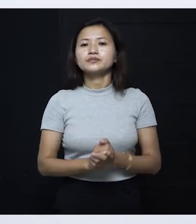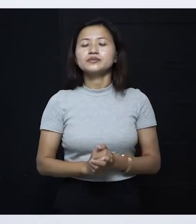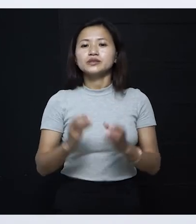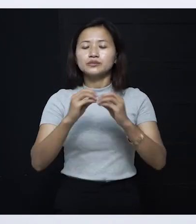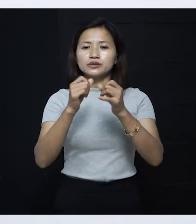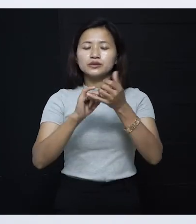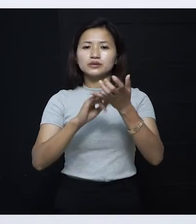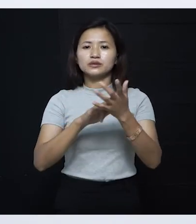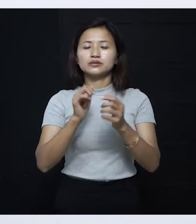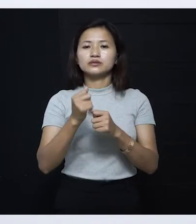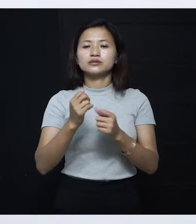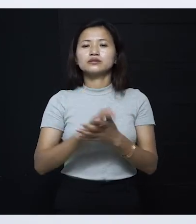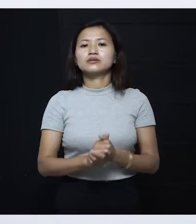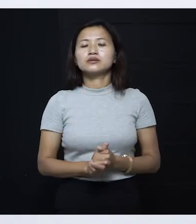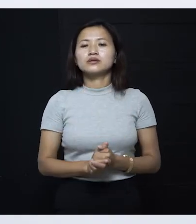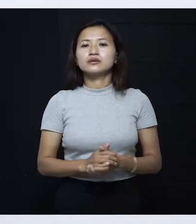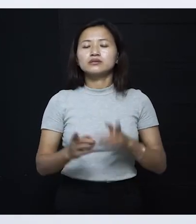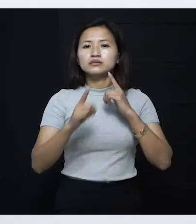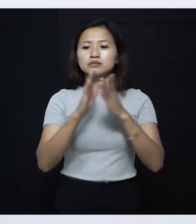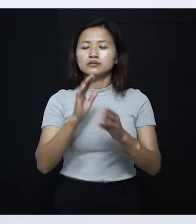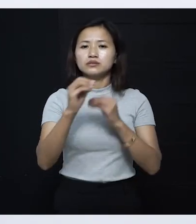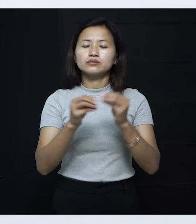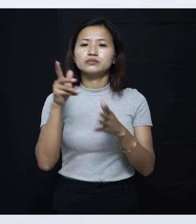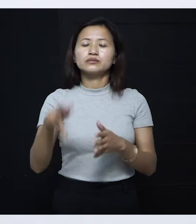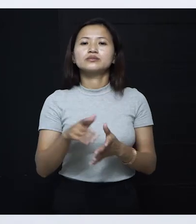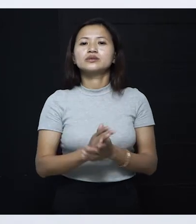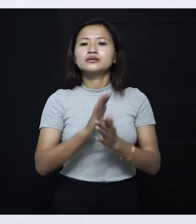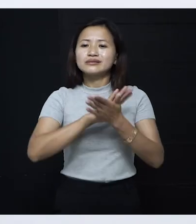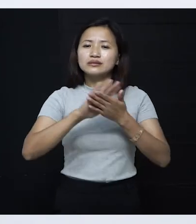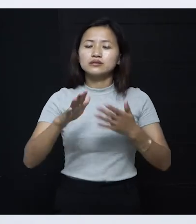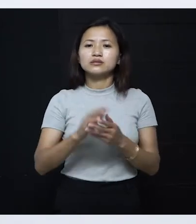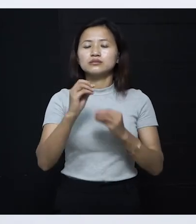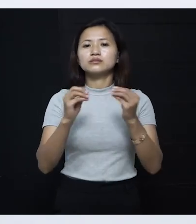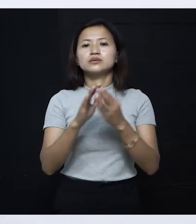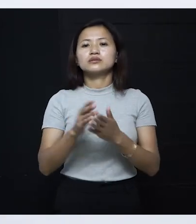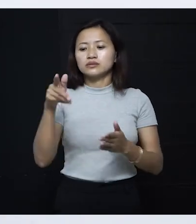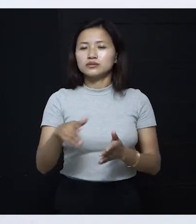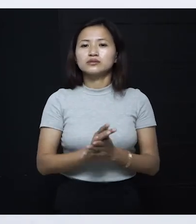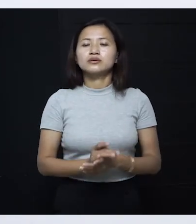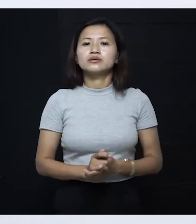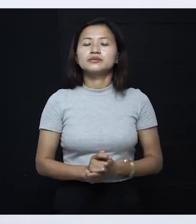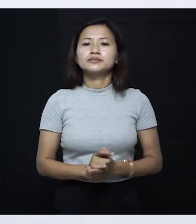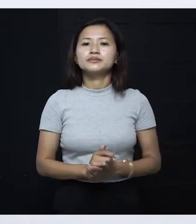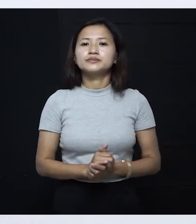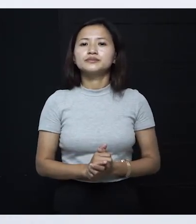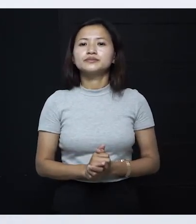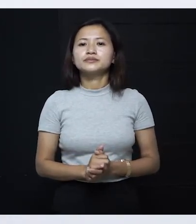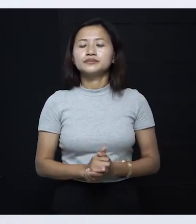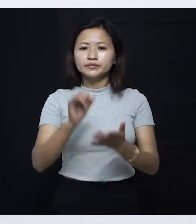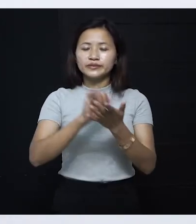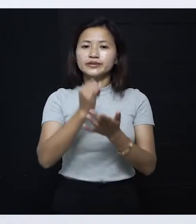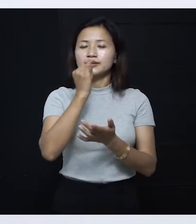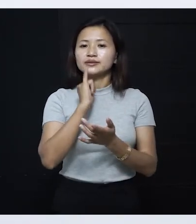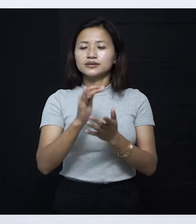basing on the marks, you have to explain about it, okay? Please be clear about it. You have to explain about it, okay? So that